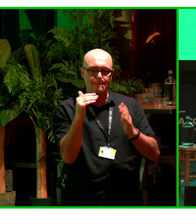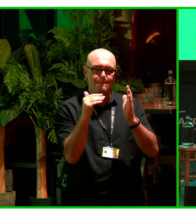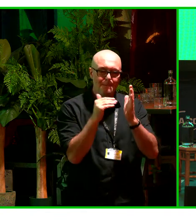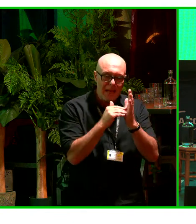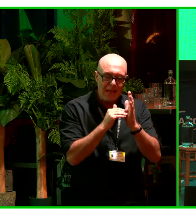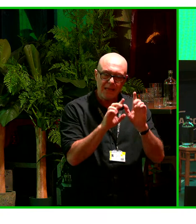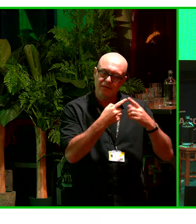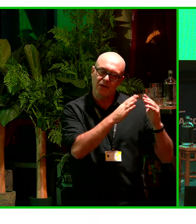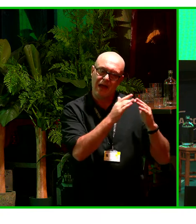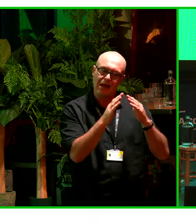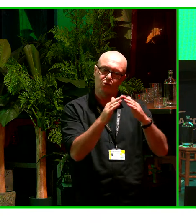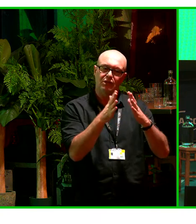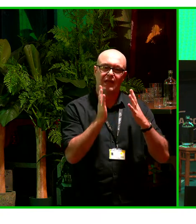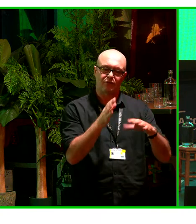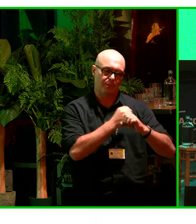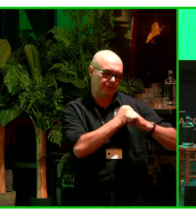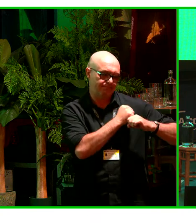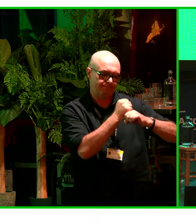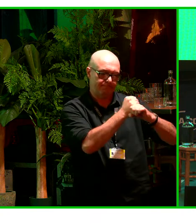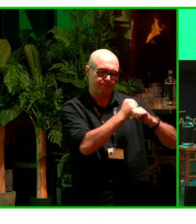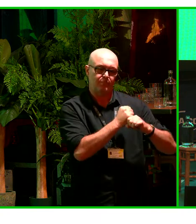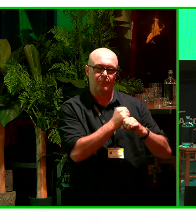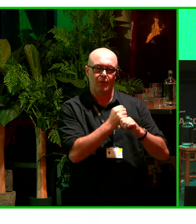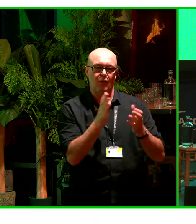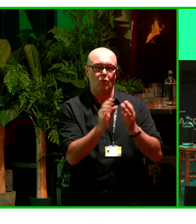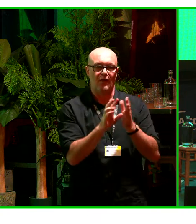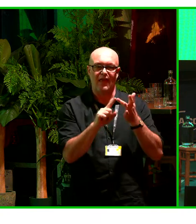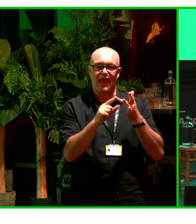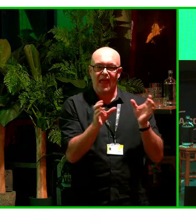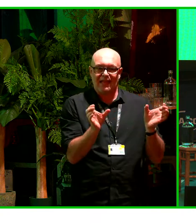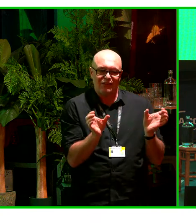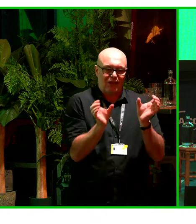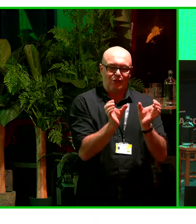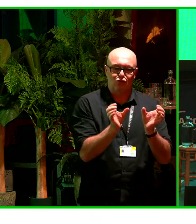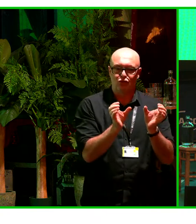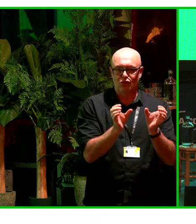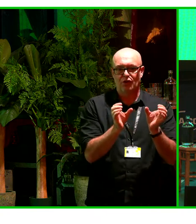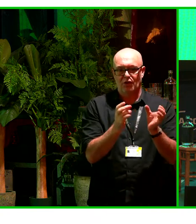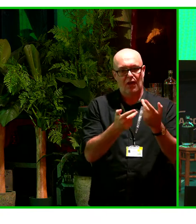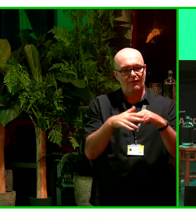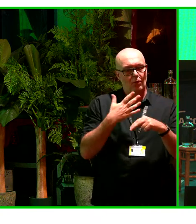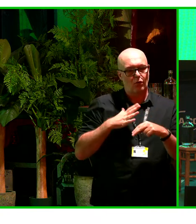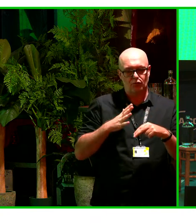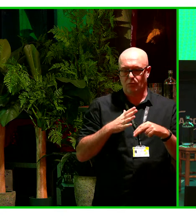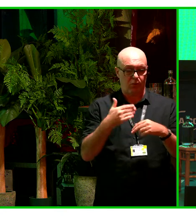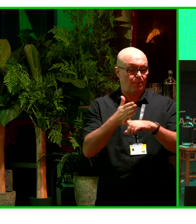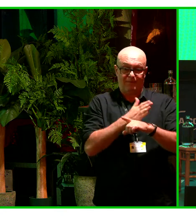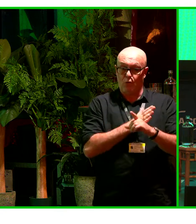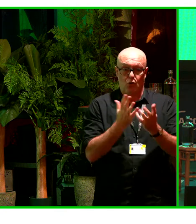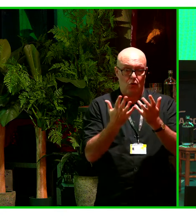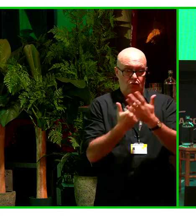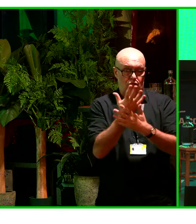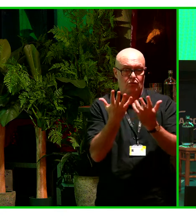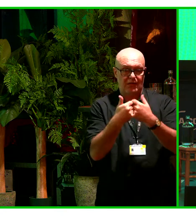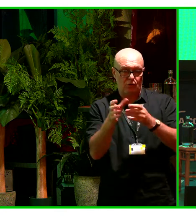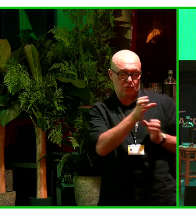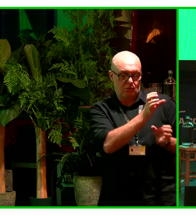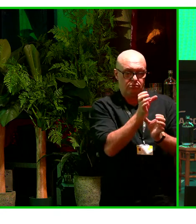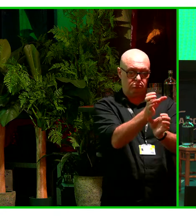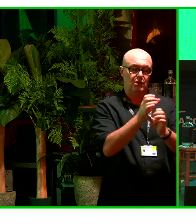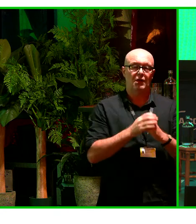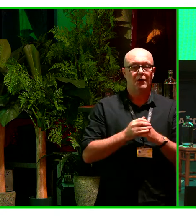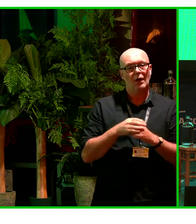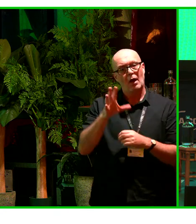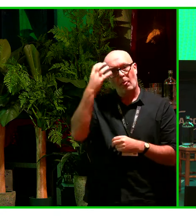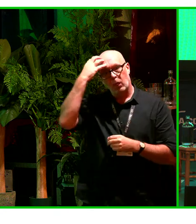retrofitted from an insulation point of view to even get close to putting new technologies in for heating. The